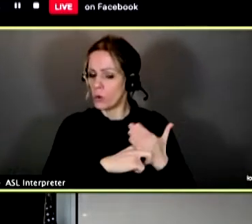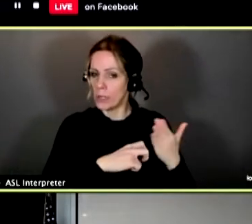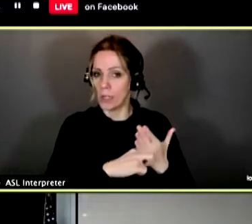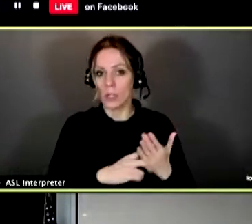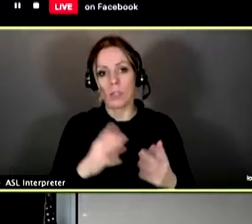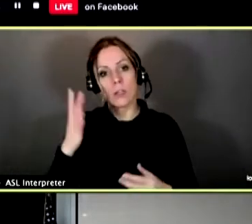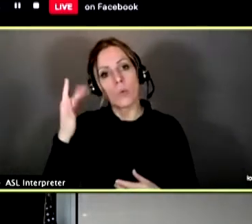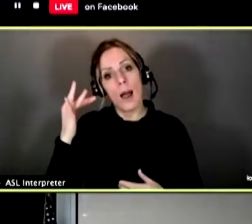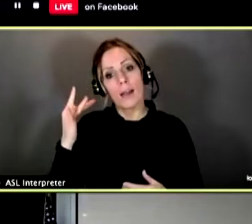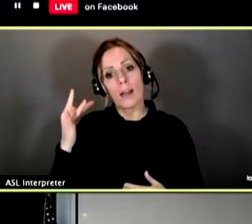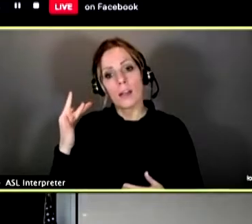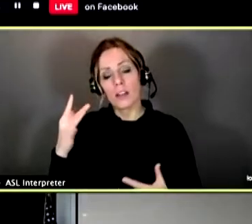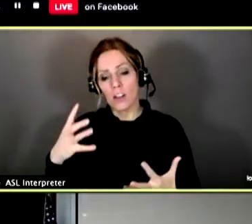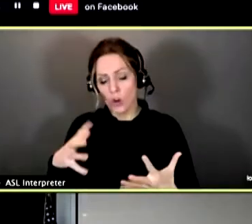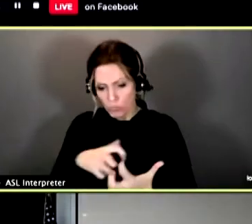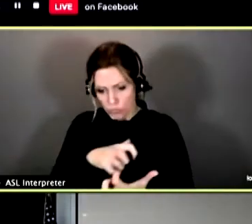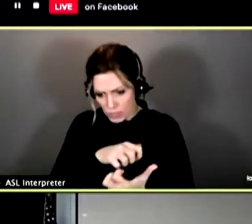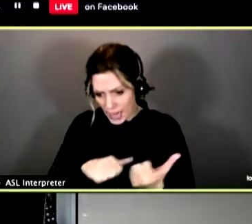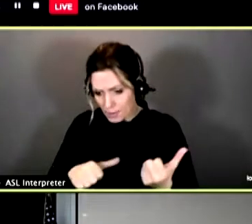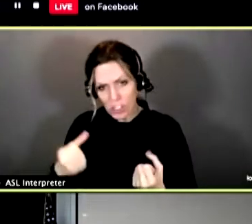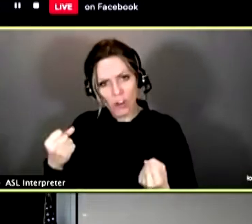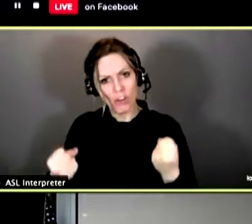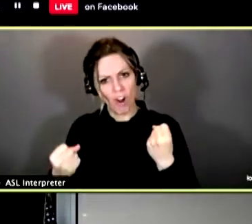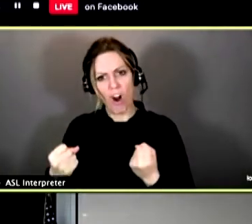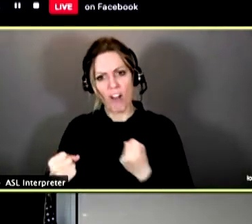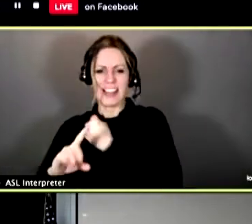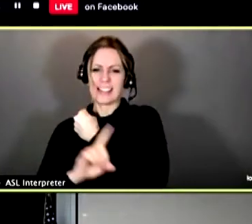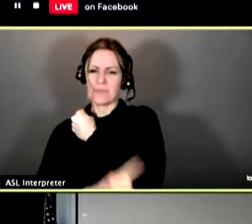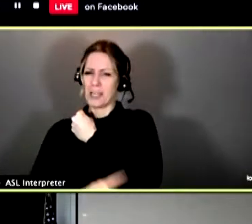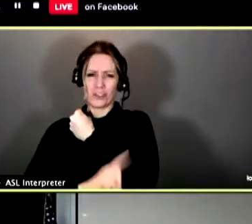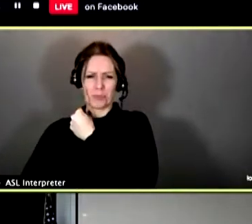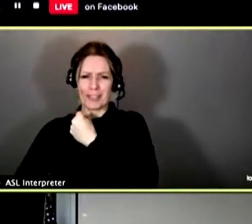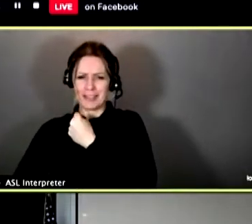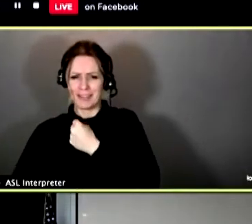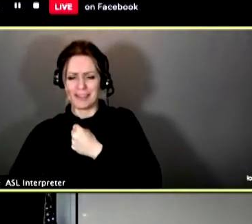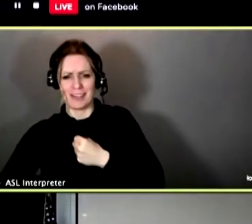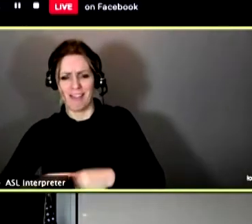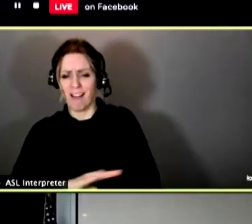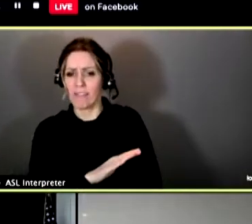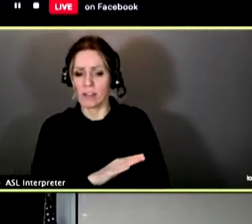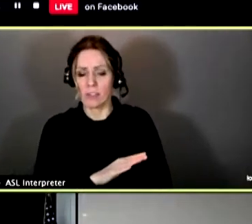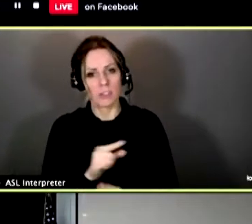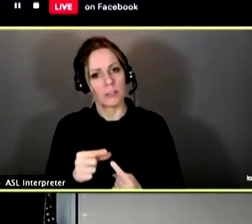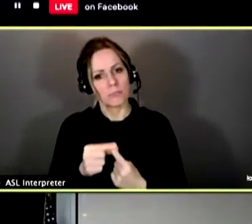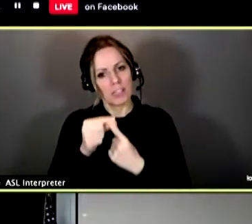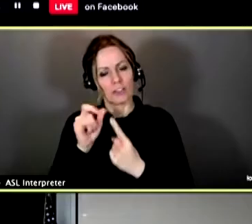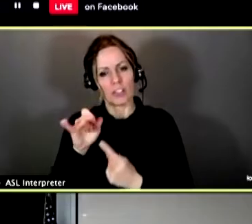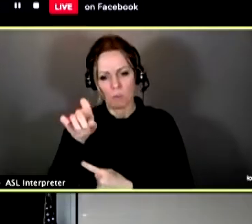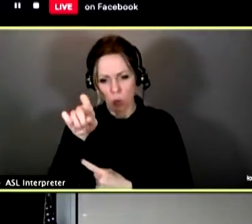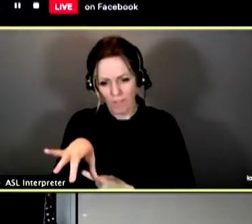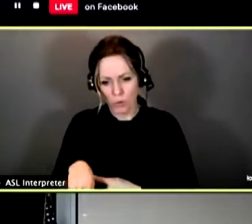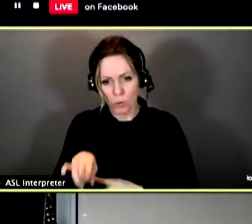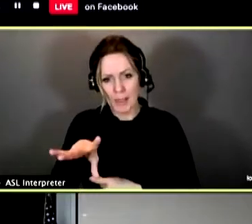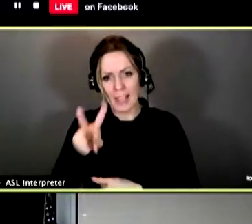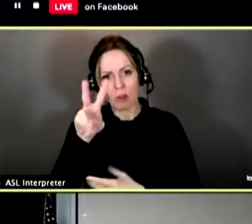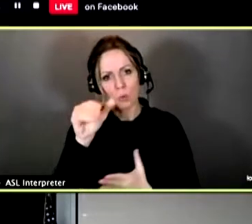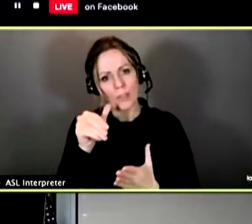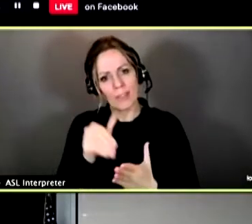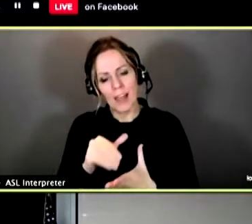punishment enough for being in that accident, especially when you have to pay $2,000 on something that